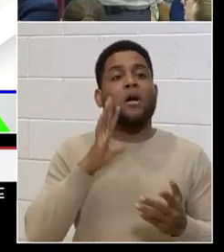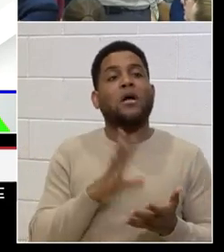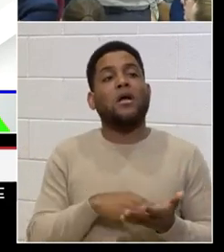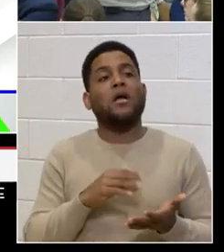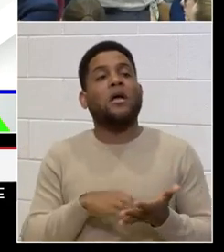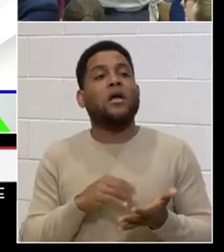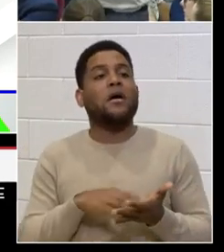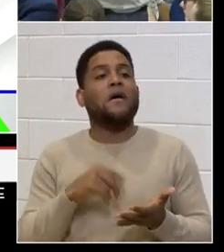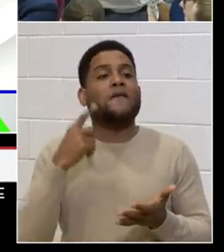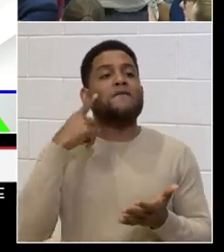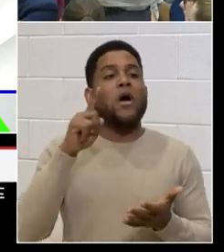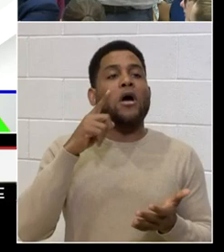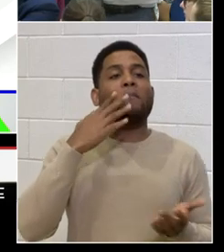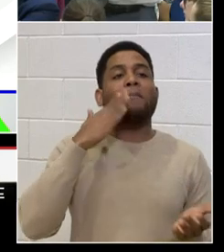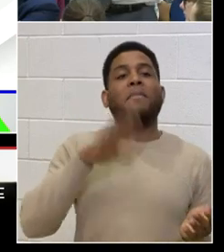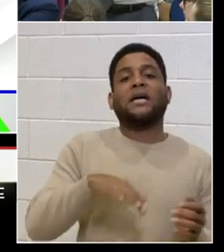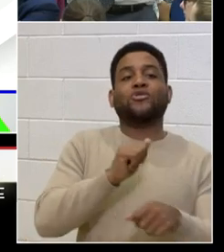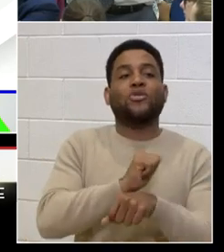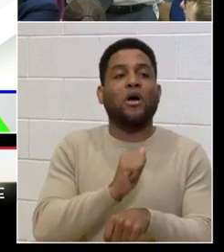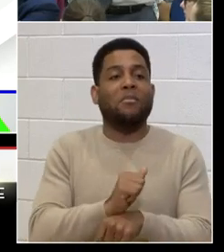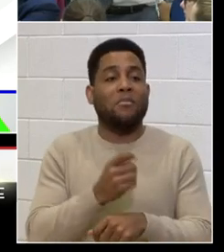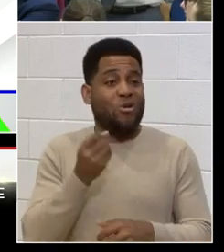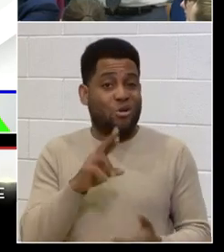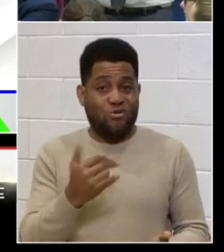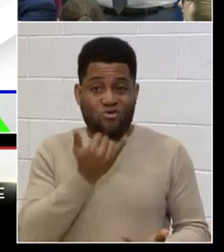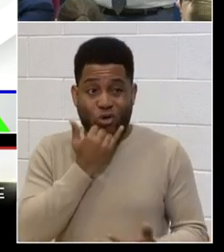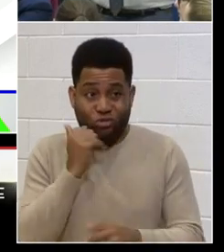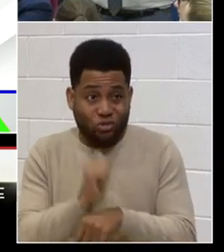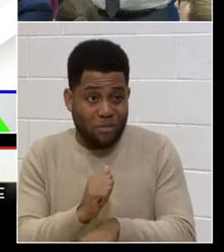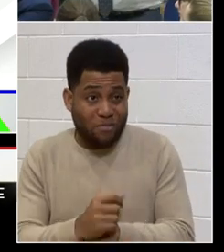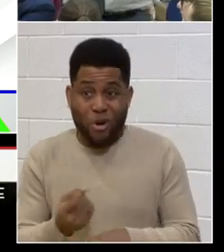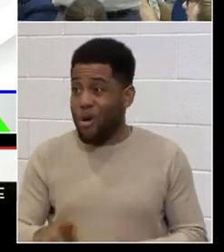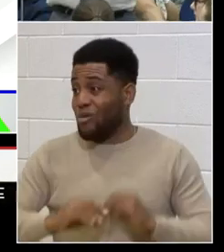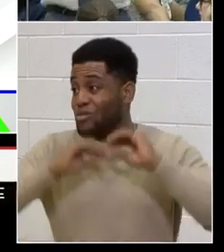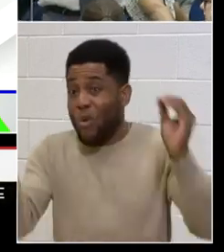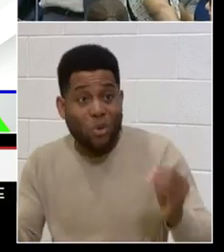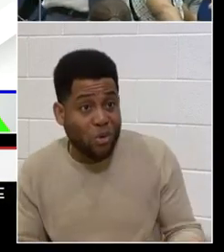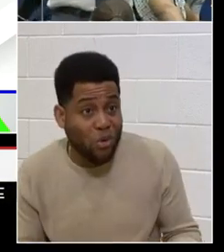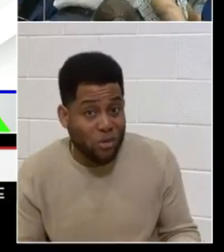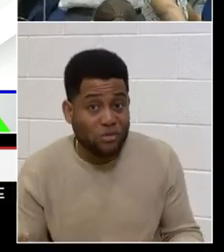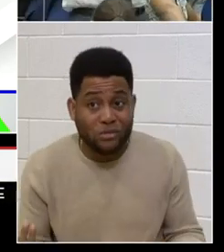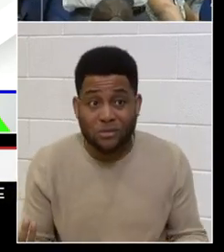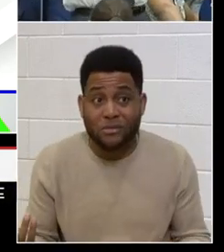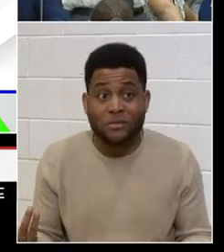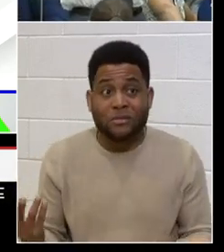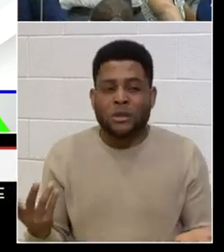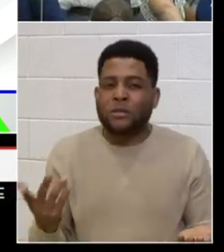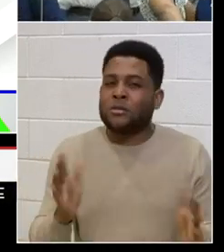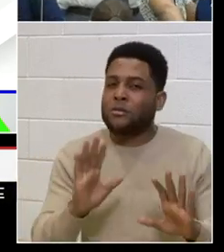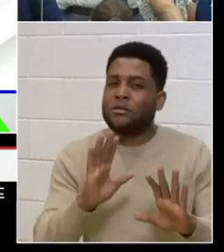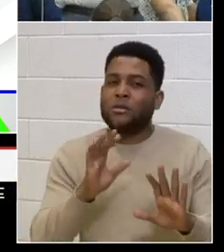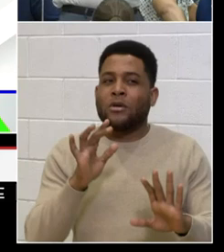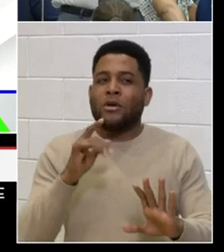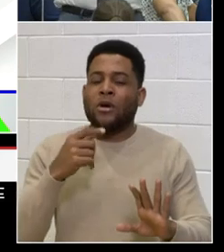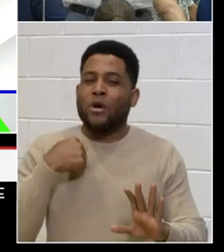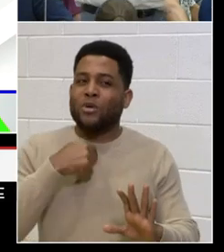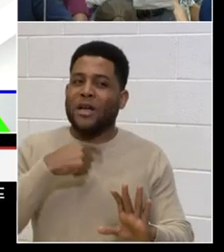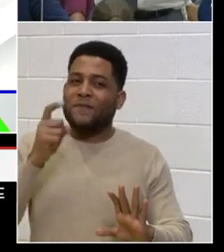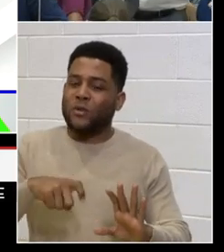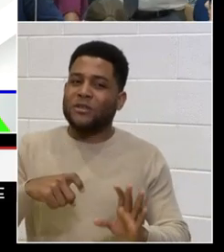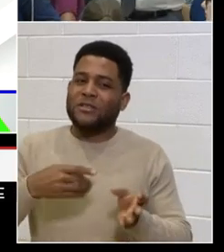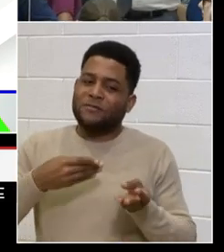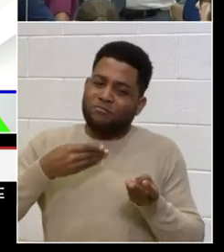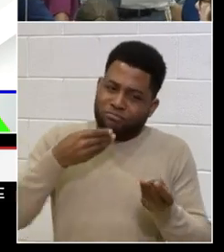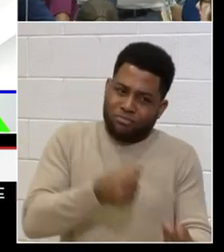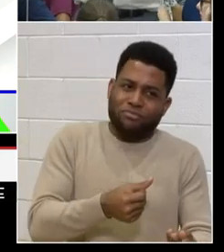or the wrong jobs or, frankly, no jobs at all. Whereas an effective and efficient education and training system would have